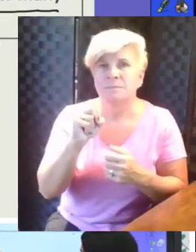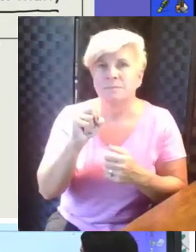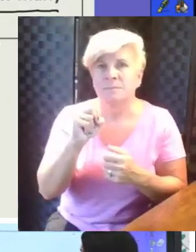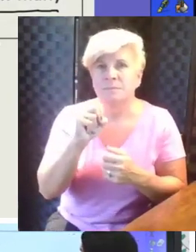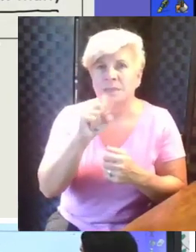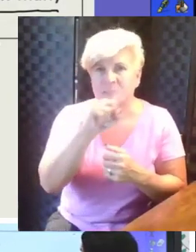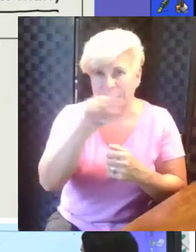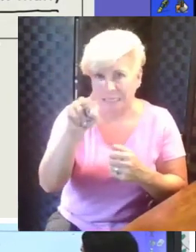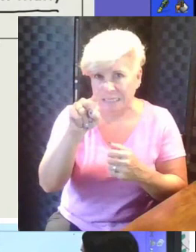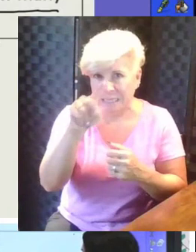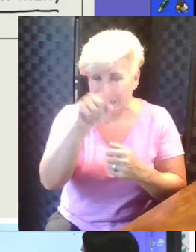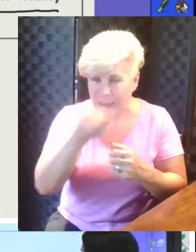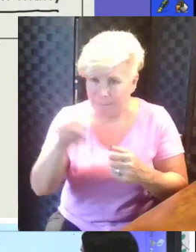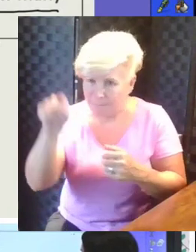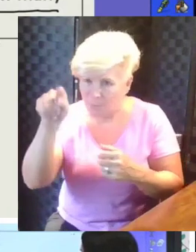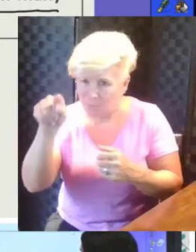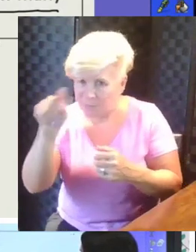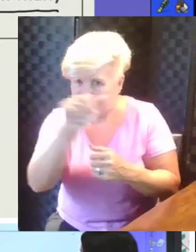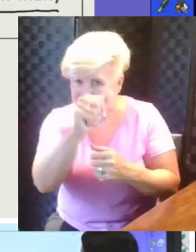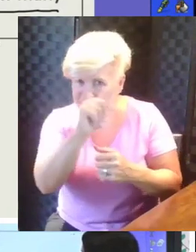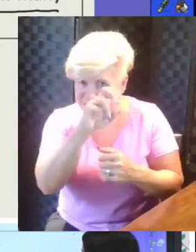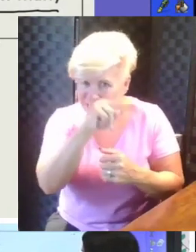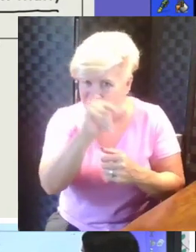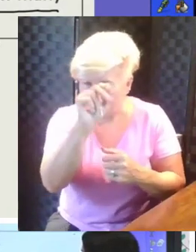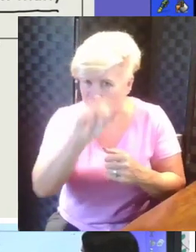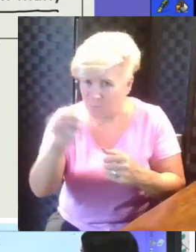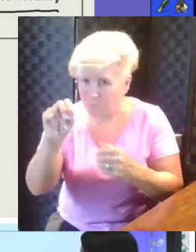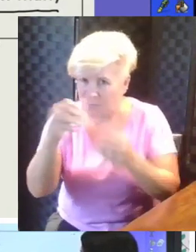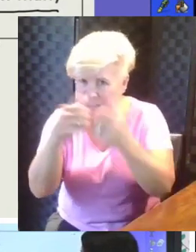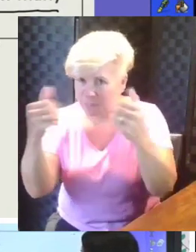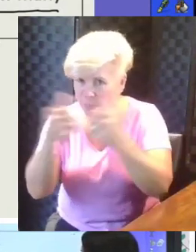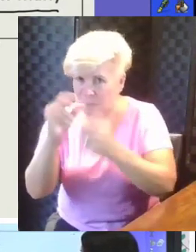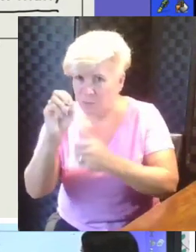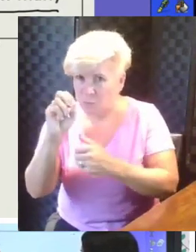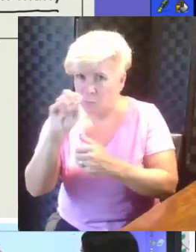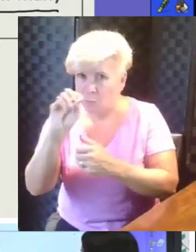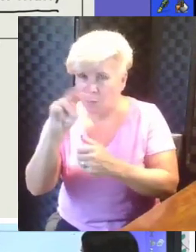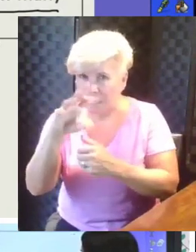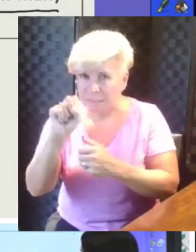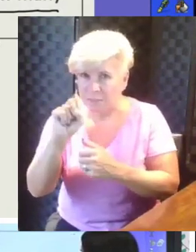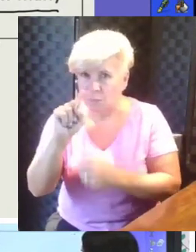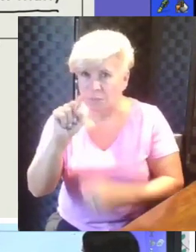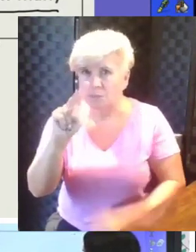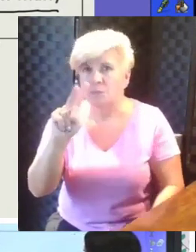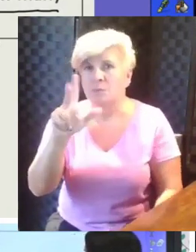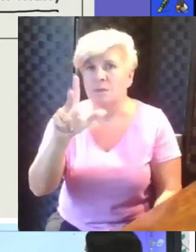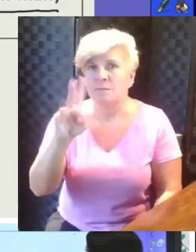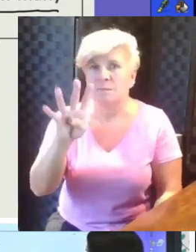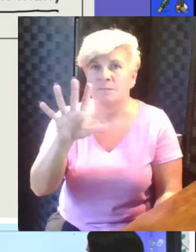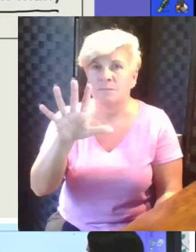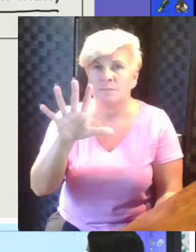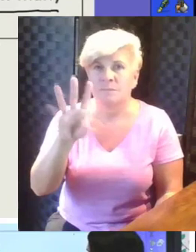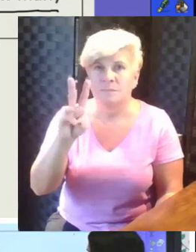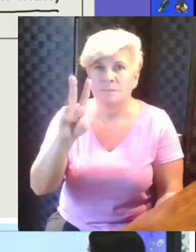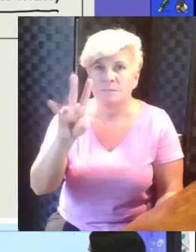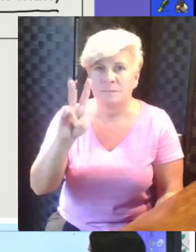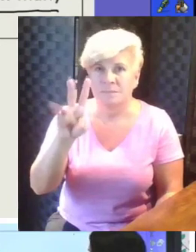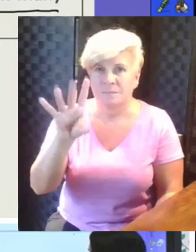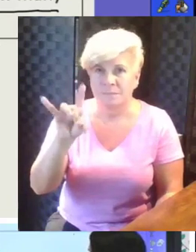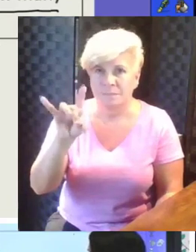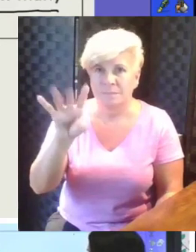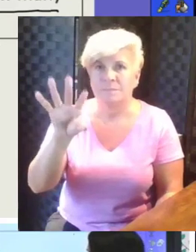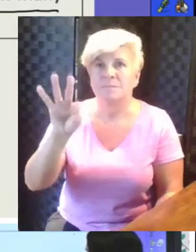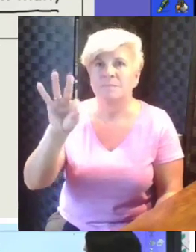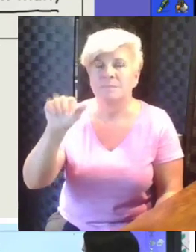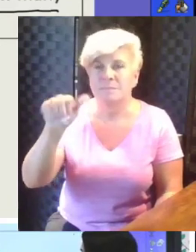I'm going to take away that 10 and turn it into ones. 1, 2, 3, 4, 5, 6, 7,